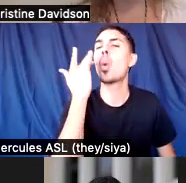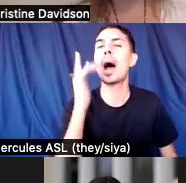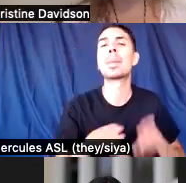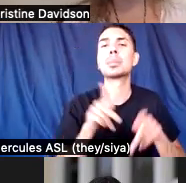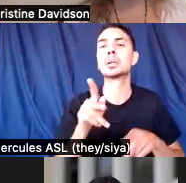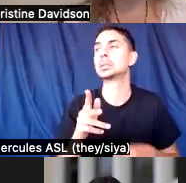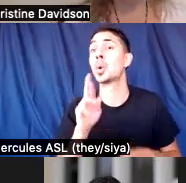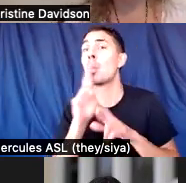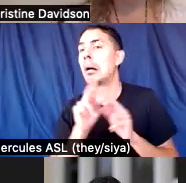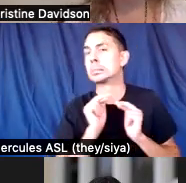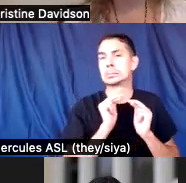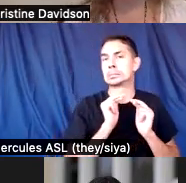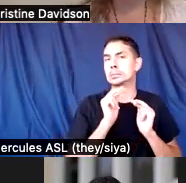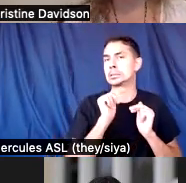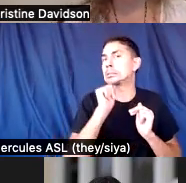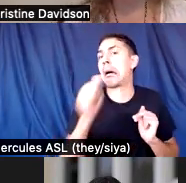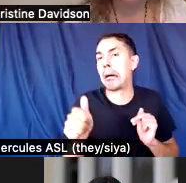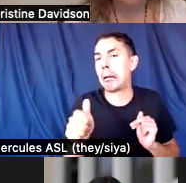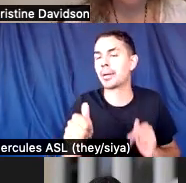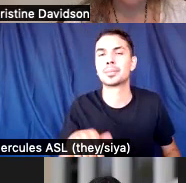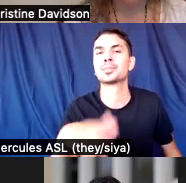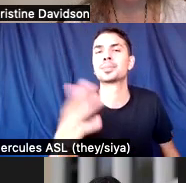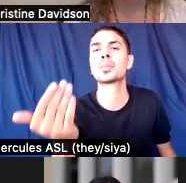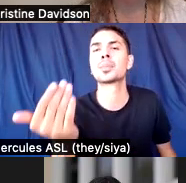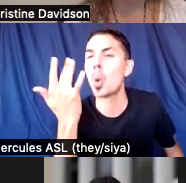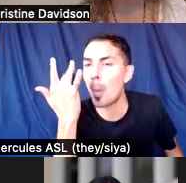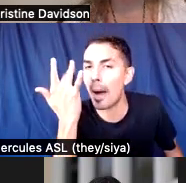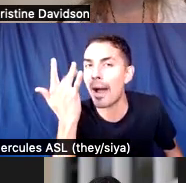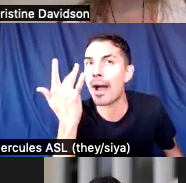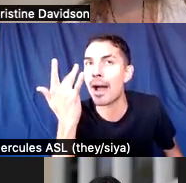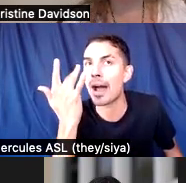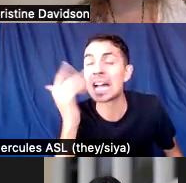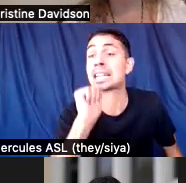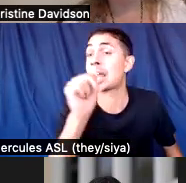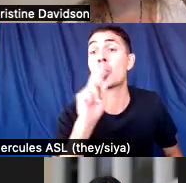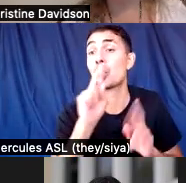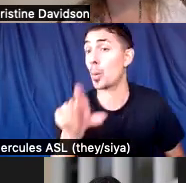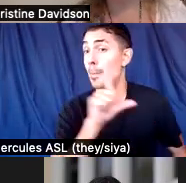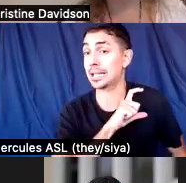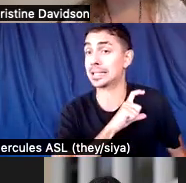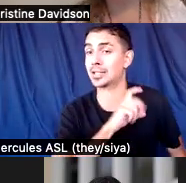Well, more specifically, why do you think that they don't tell the police, like report to somebody official?